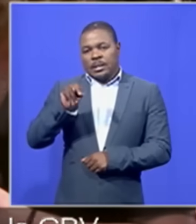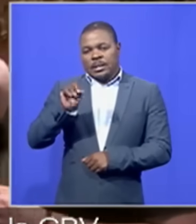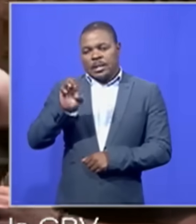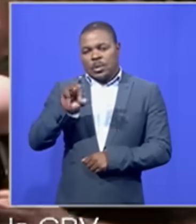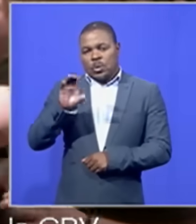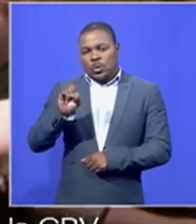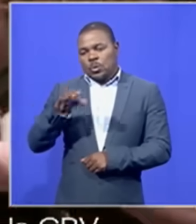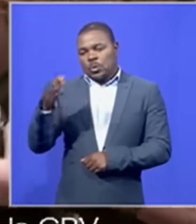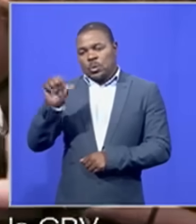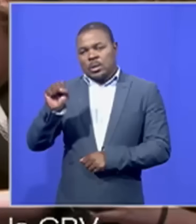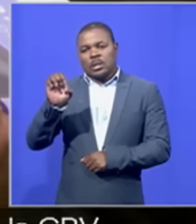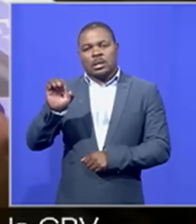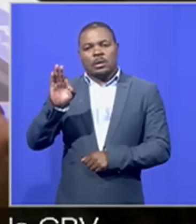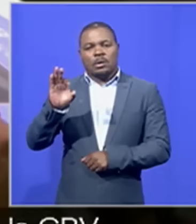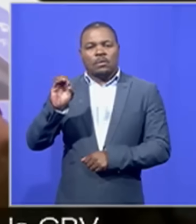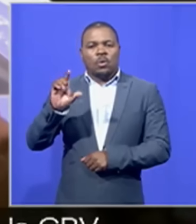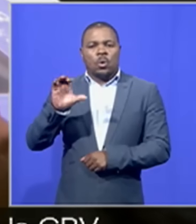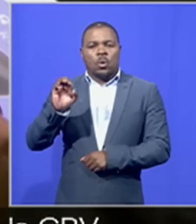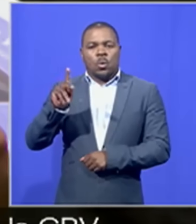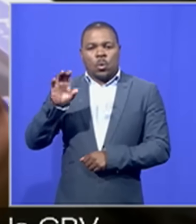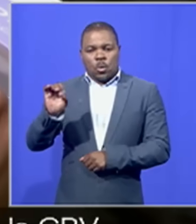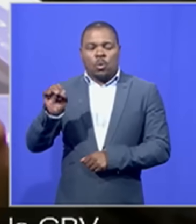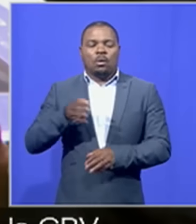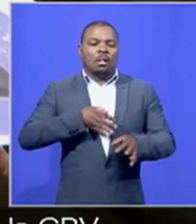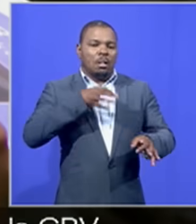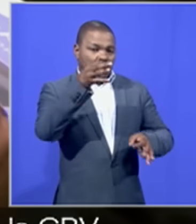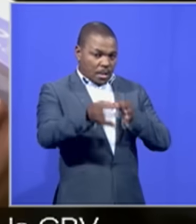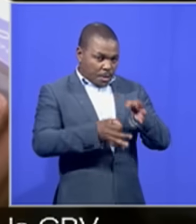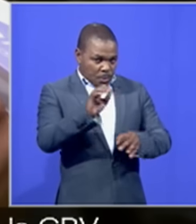Chitambo o ne a tlhalosa gore goreng ditshupetso